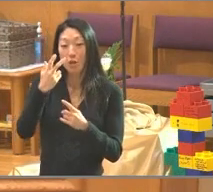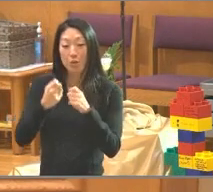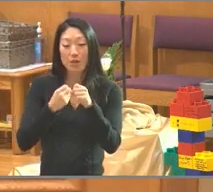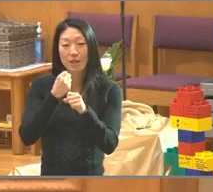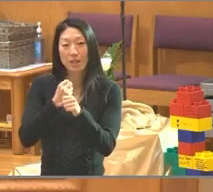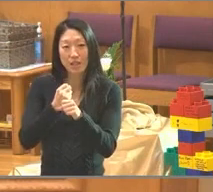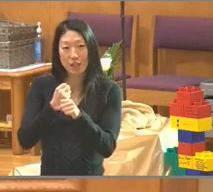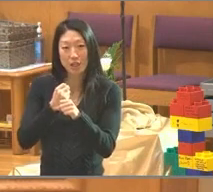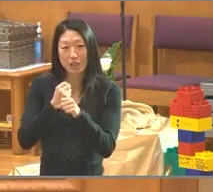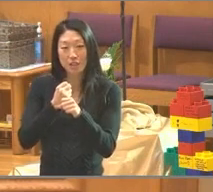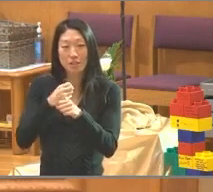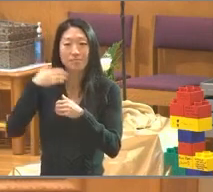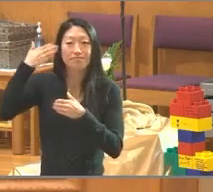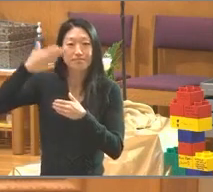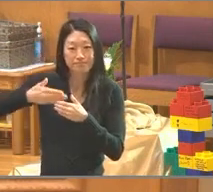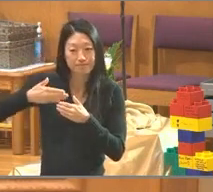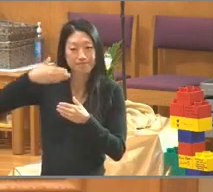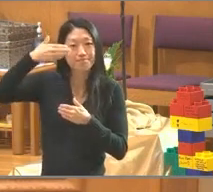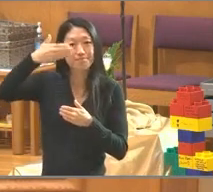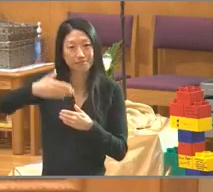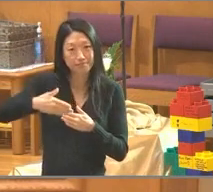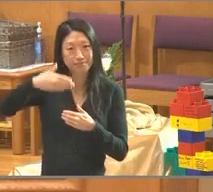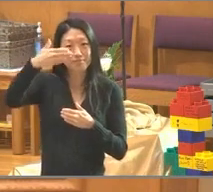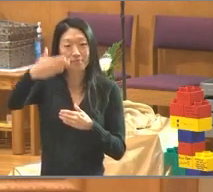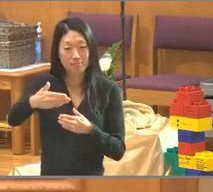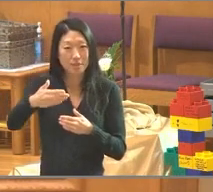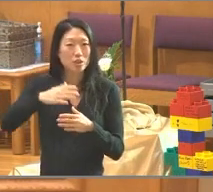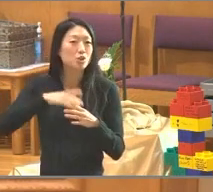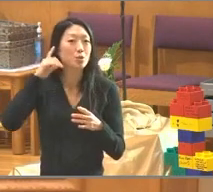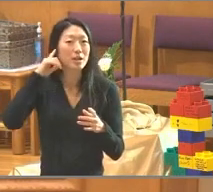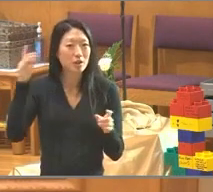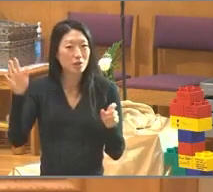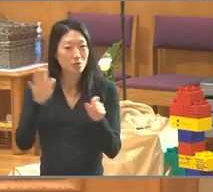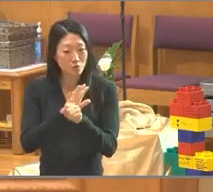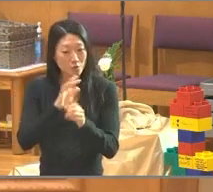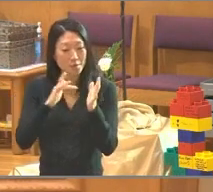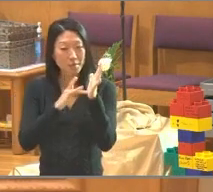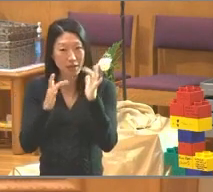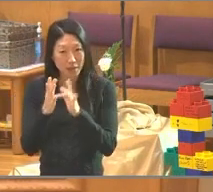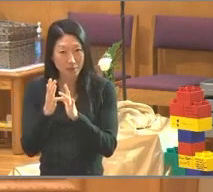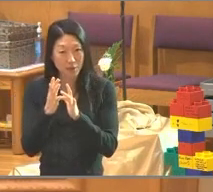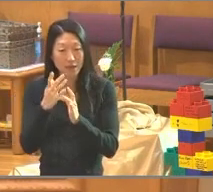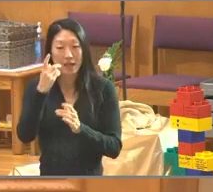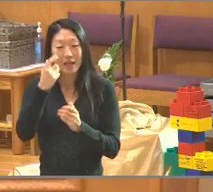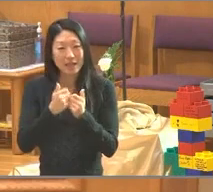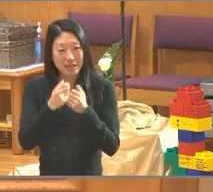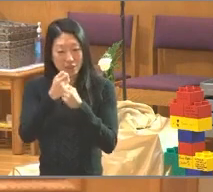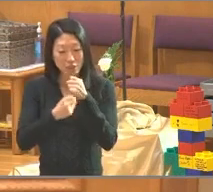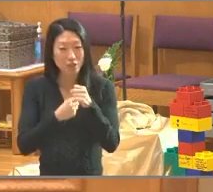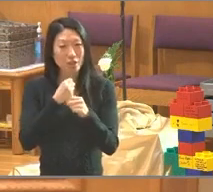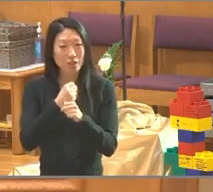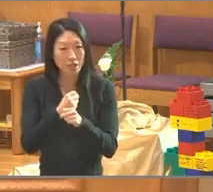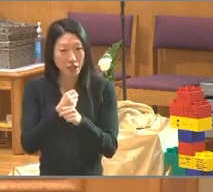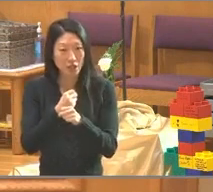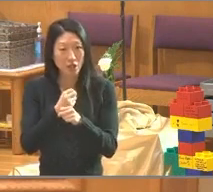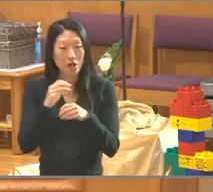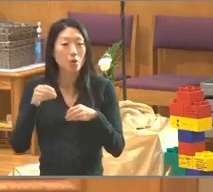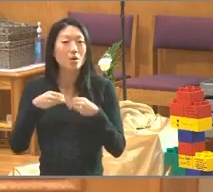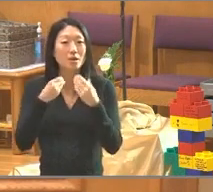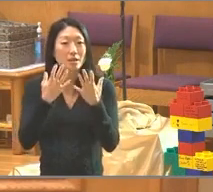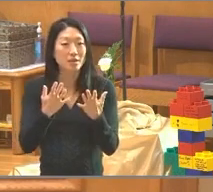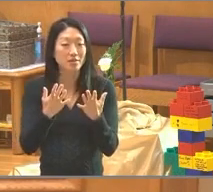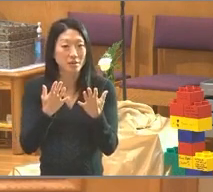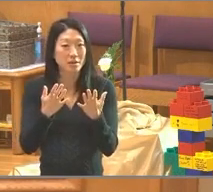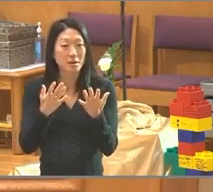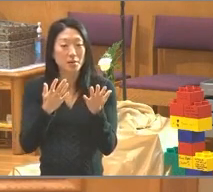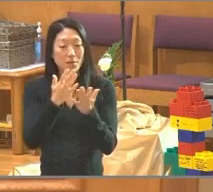which allows us to hear more or less the entire Bible. Each year is assigned a gospel. Year C, what we are